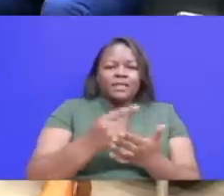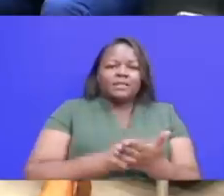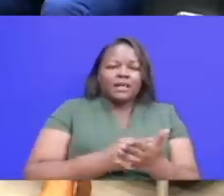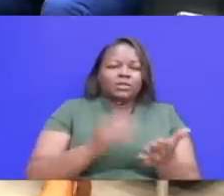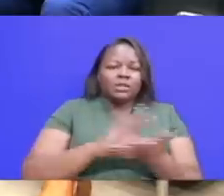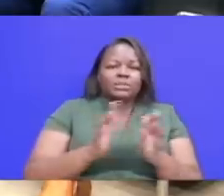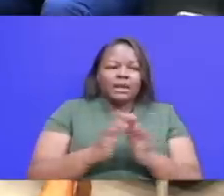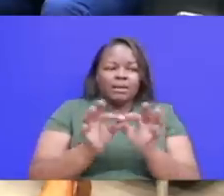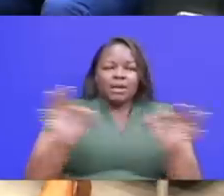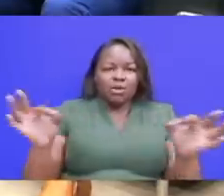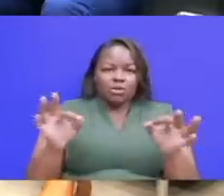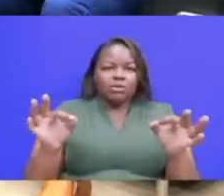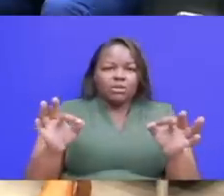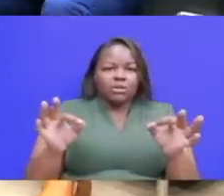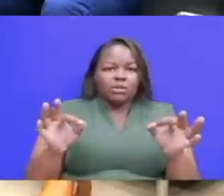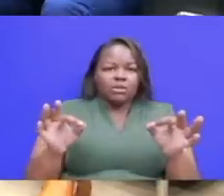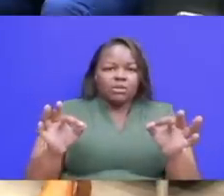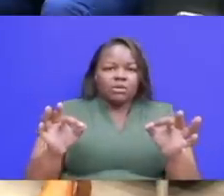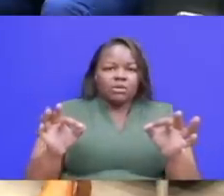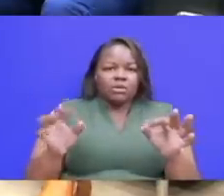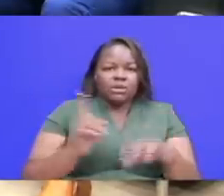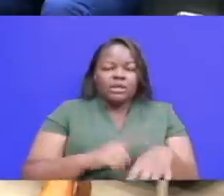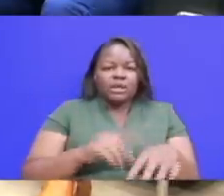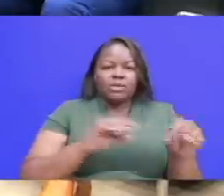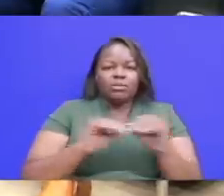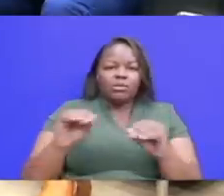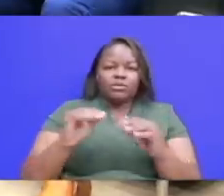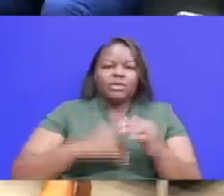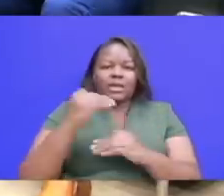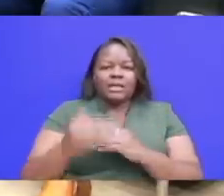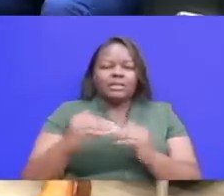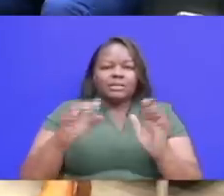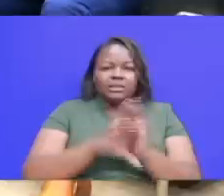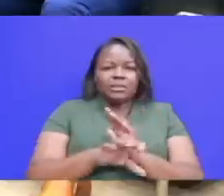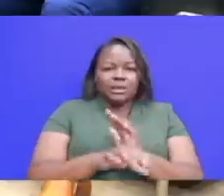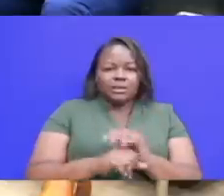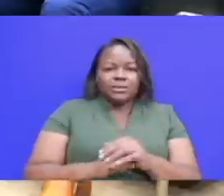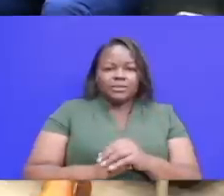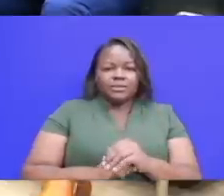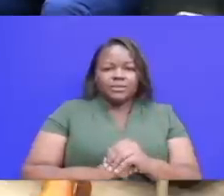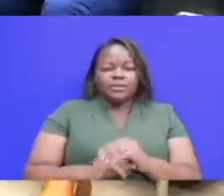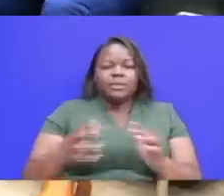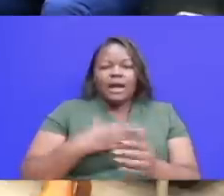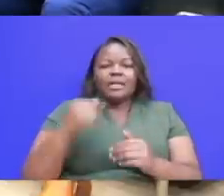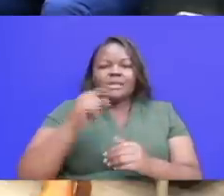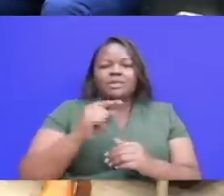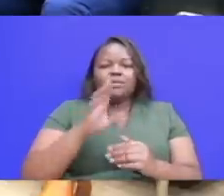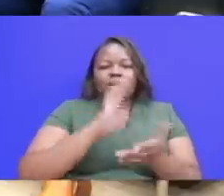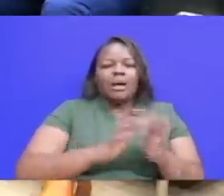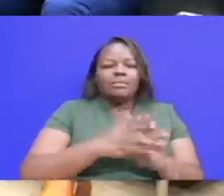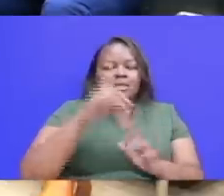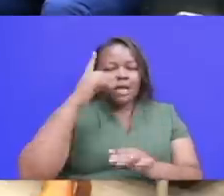Even as we go to the next chapter, mm-hmm. as he is an interpreter of the dream. Okay. He did not brag. He mm-hmm. said the